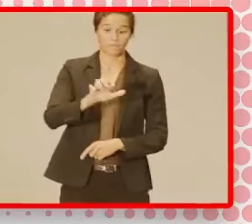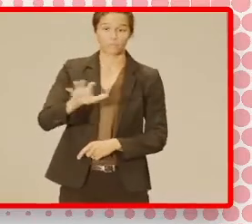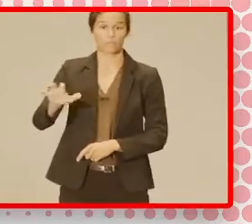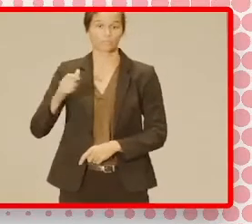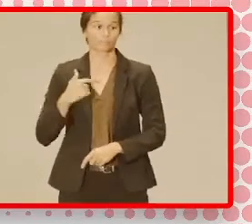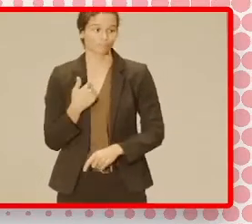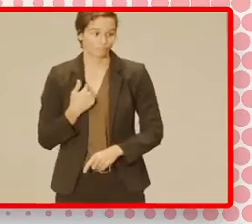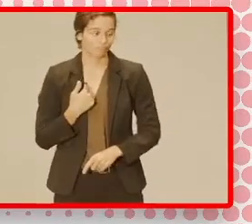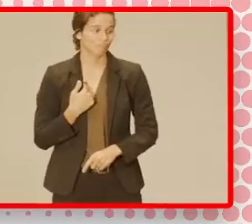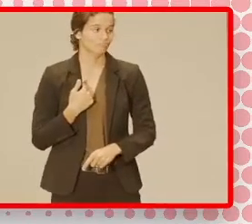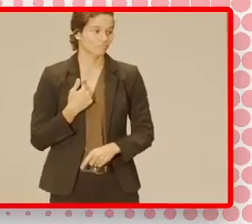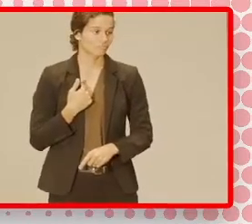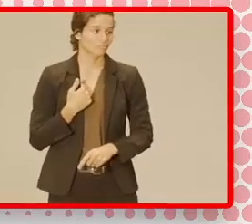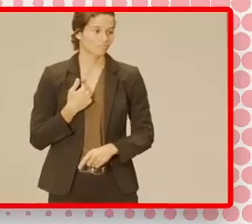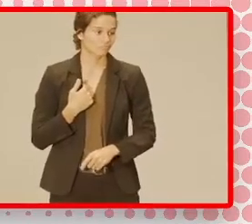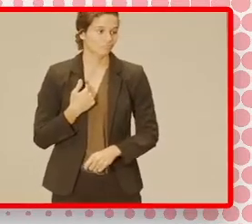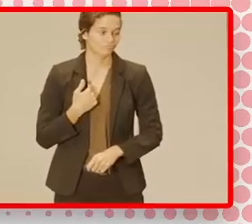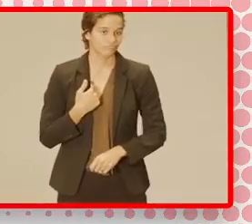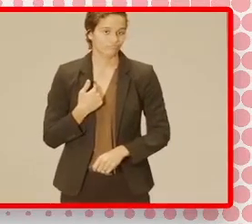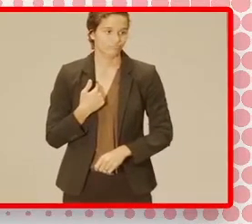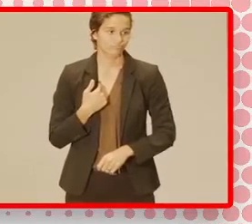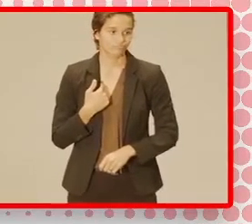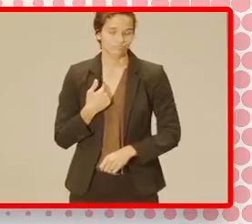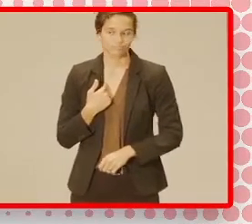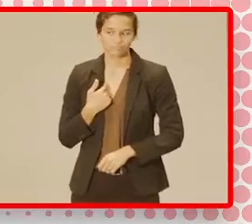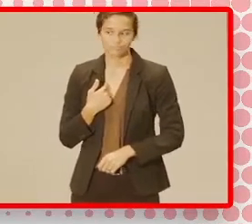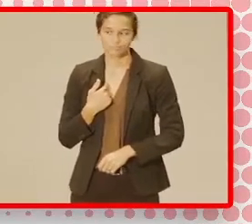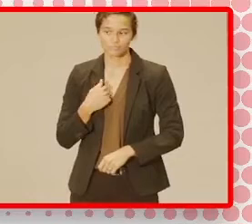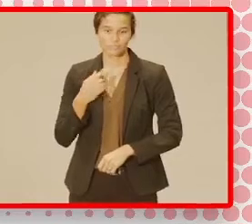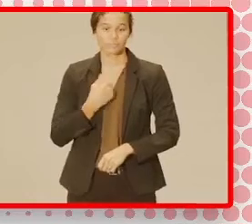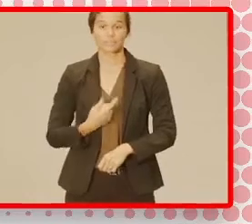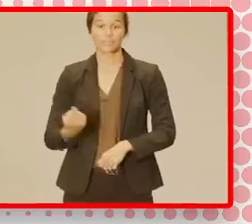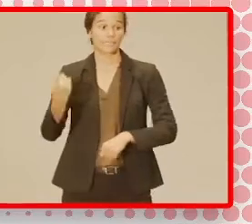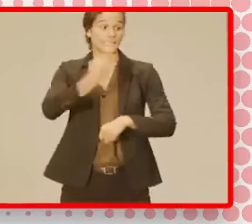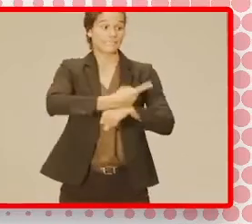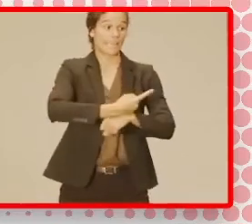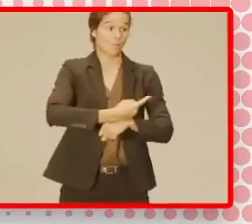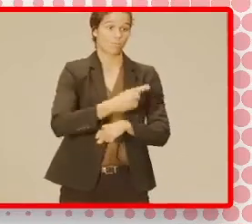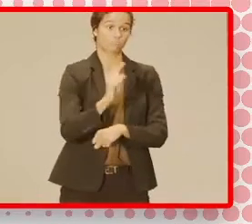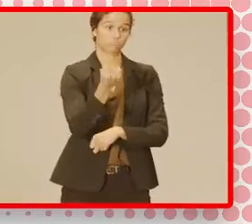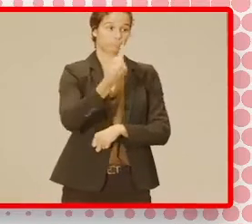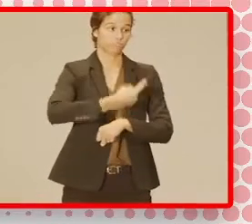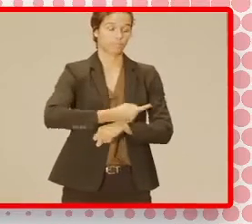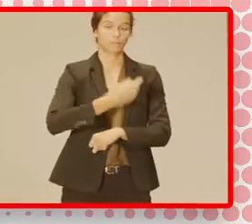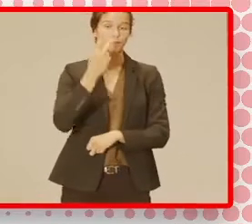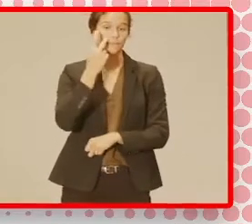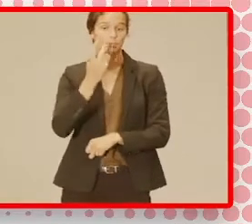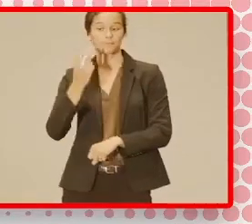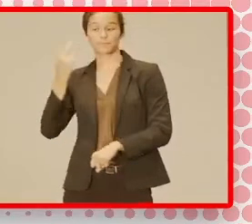Not that simple on day 1, but possible